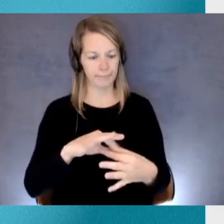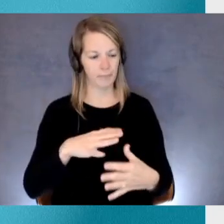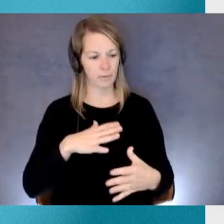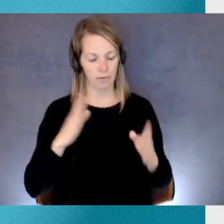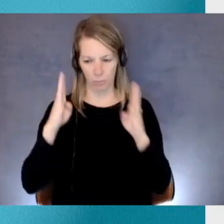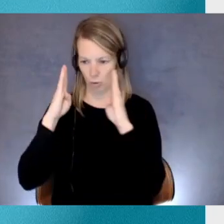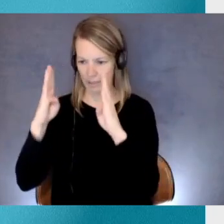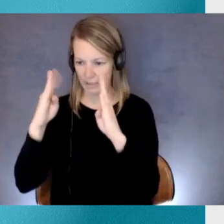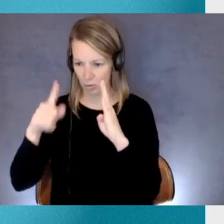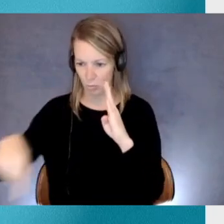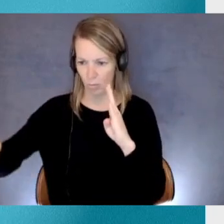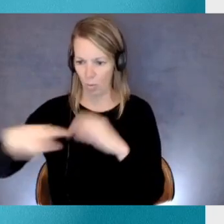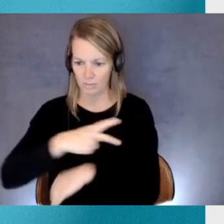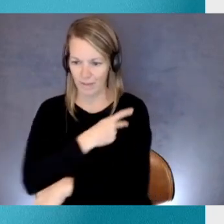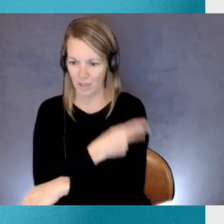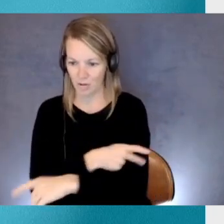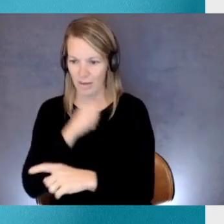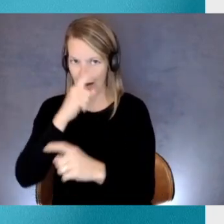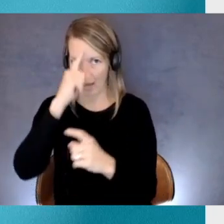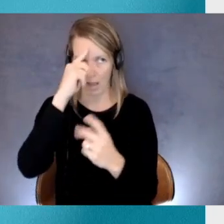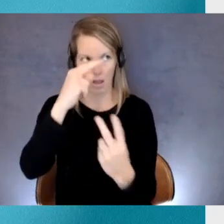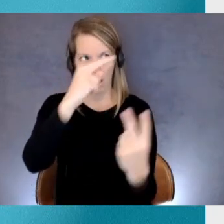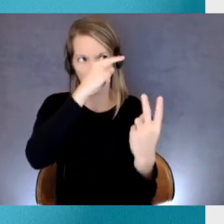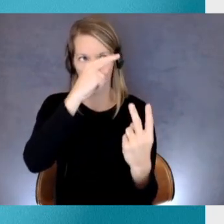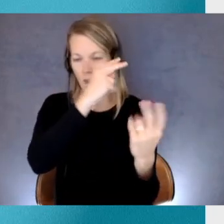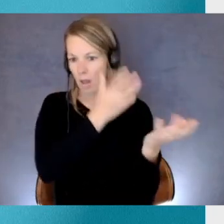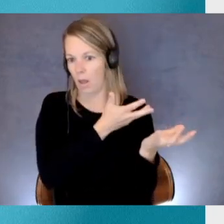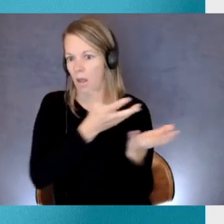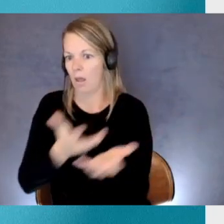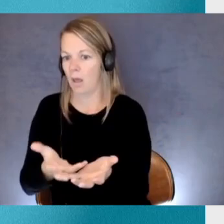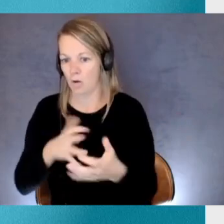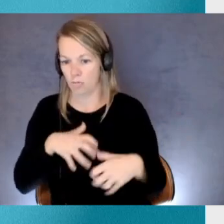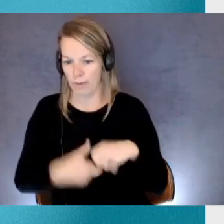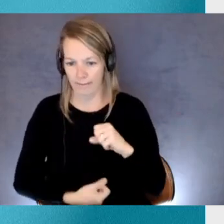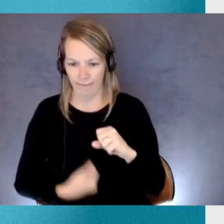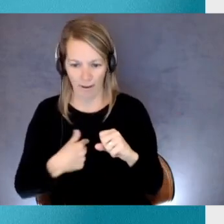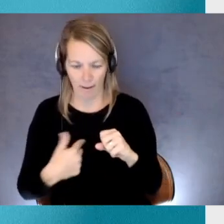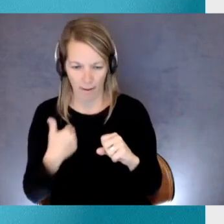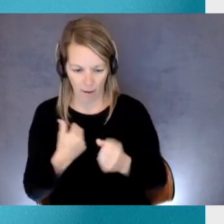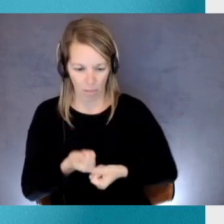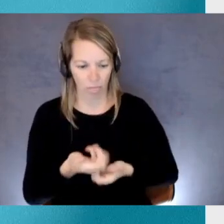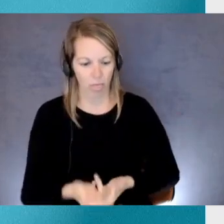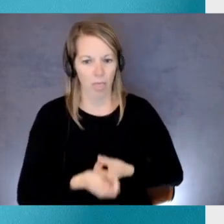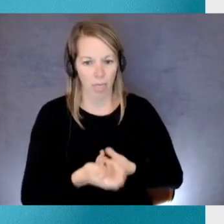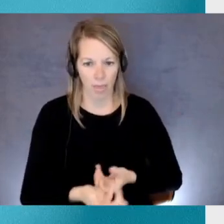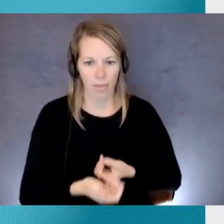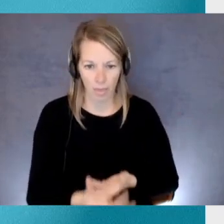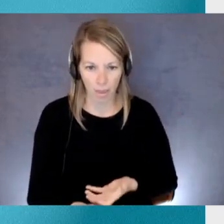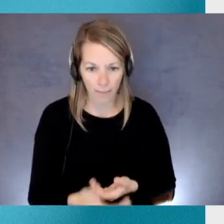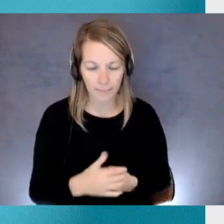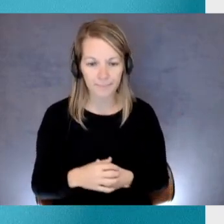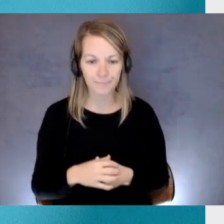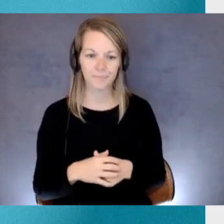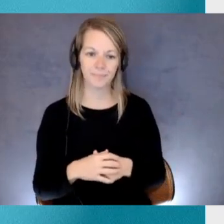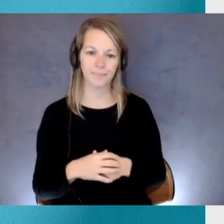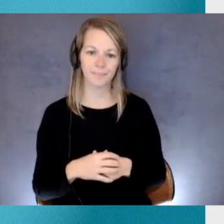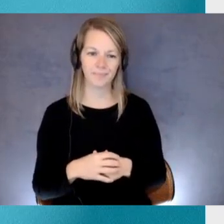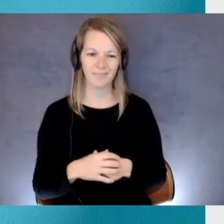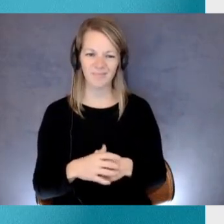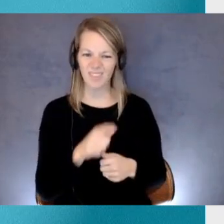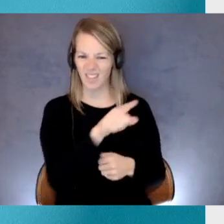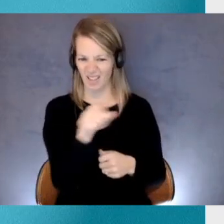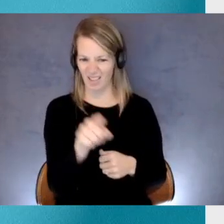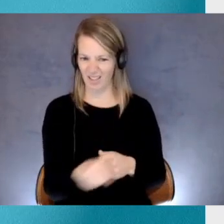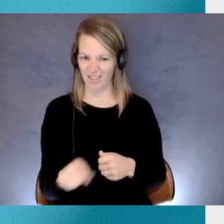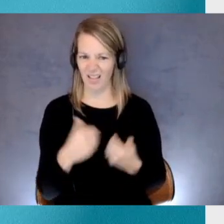on my shift and not carry with me all of this grief I was carrying. And rather than take you through the 9 panels that this comic sort